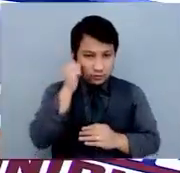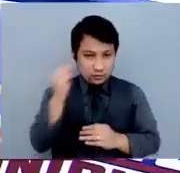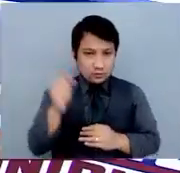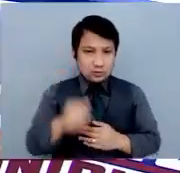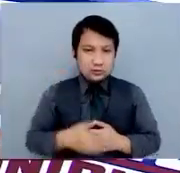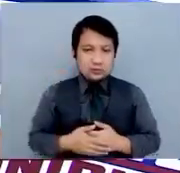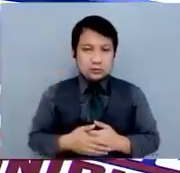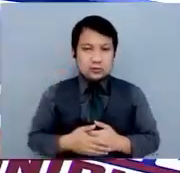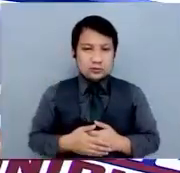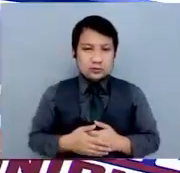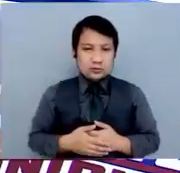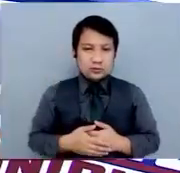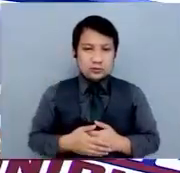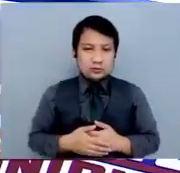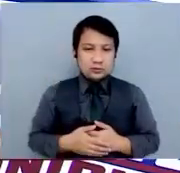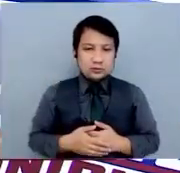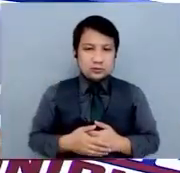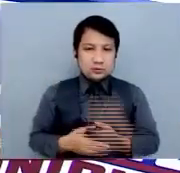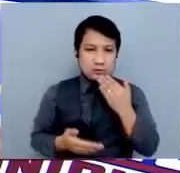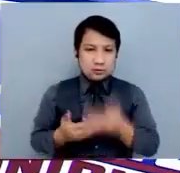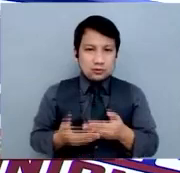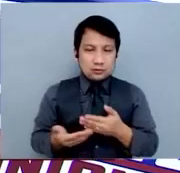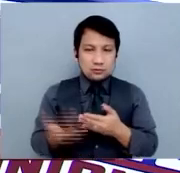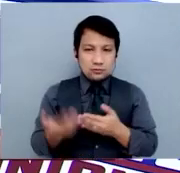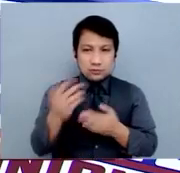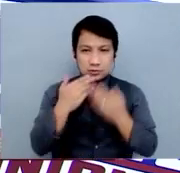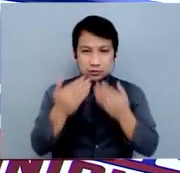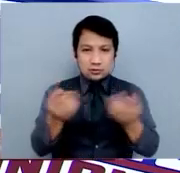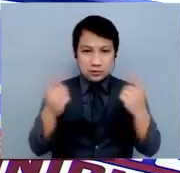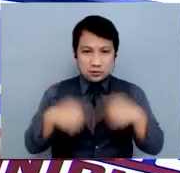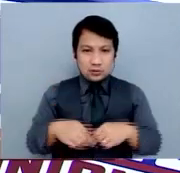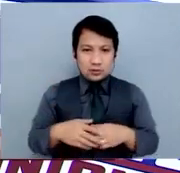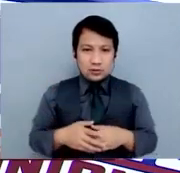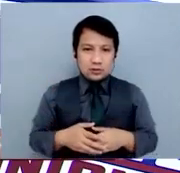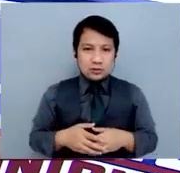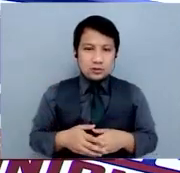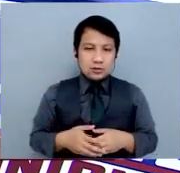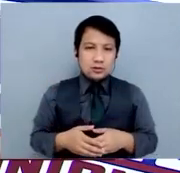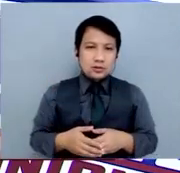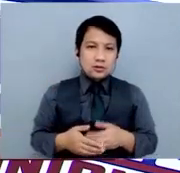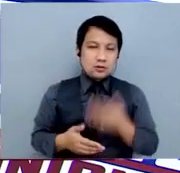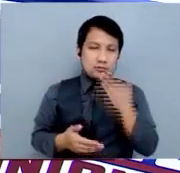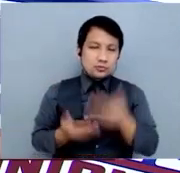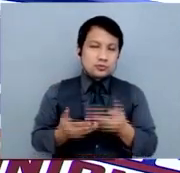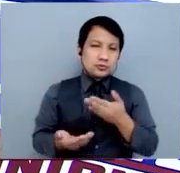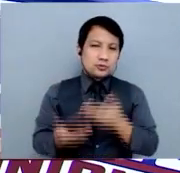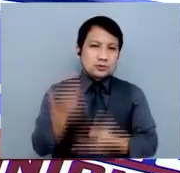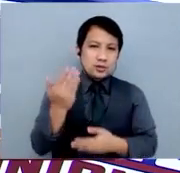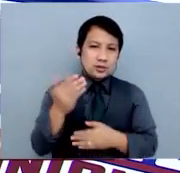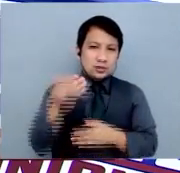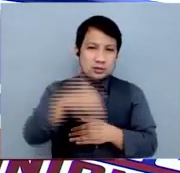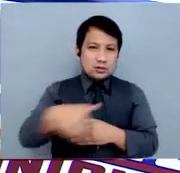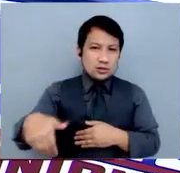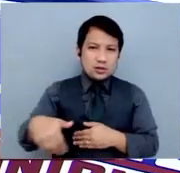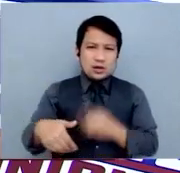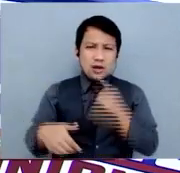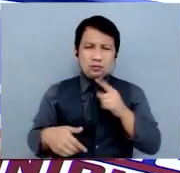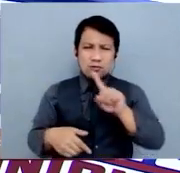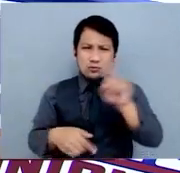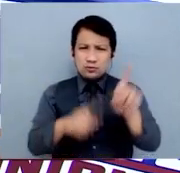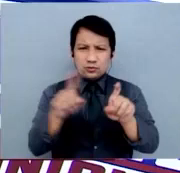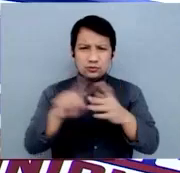Sir, magandang gabi and thank you for joining us tonight. Yes, Ed, good evening. Yes, sir. Doc, I'd like to start